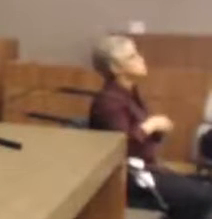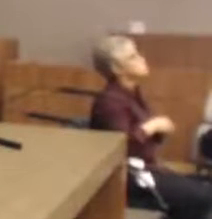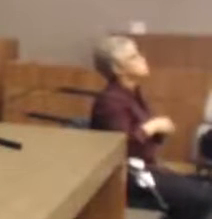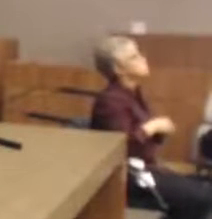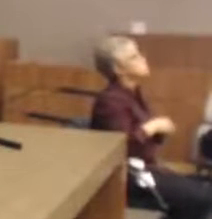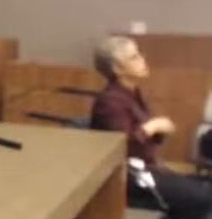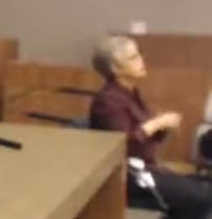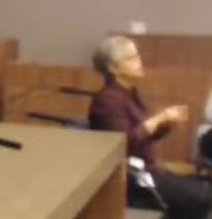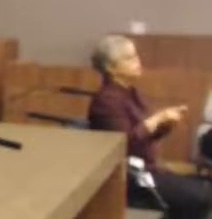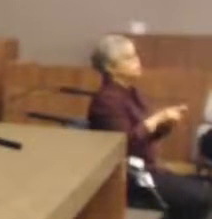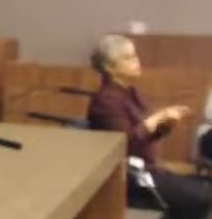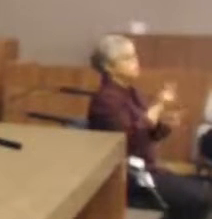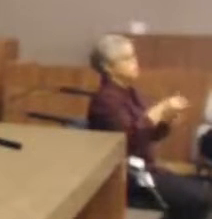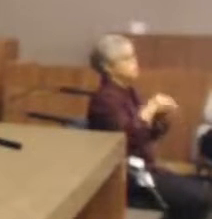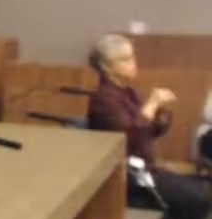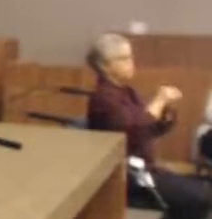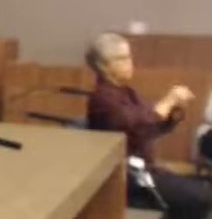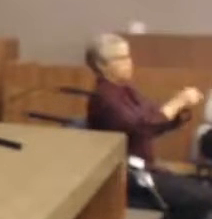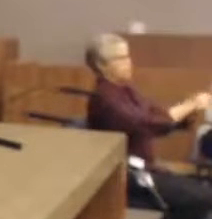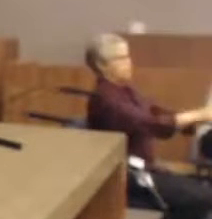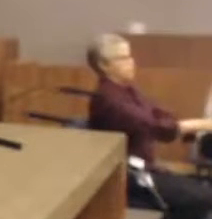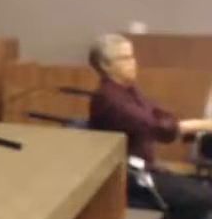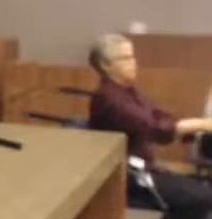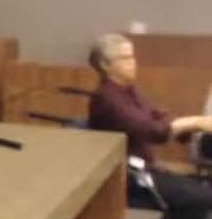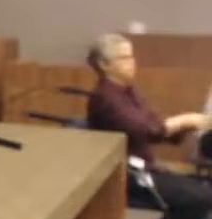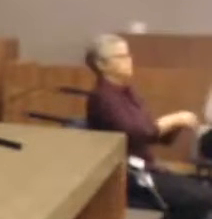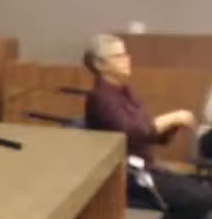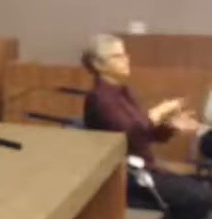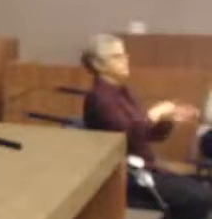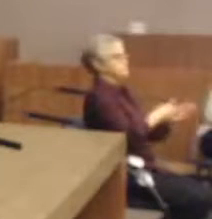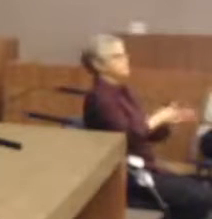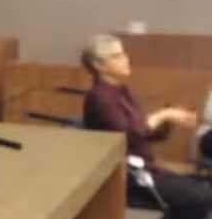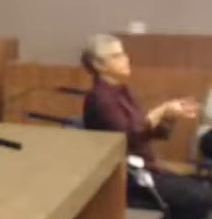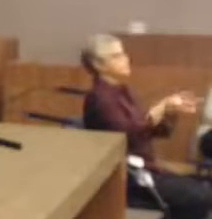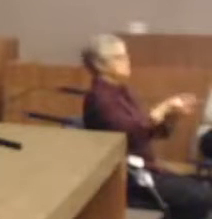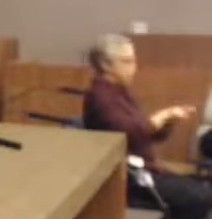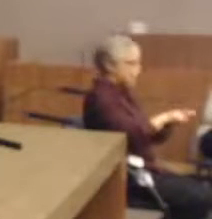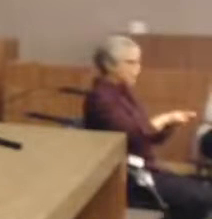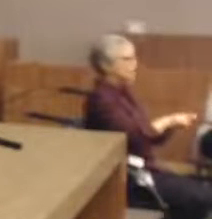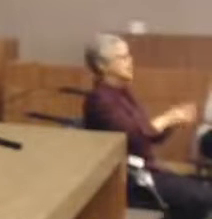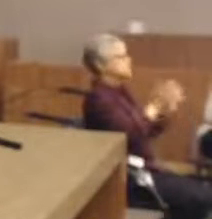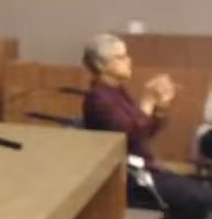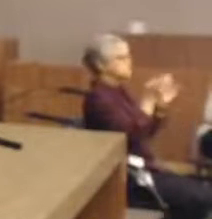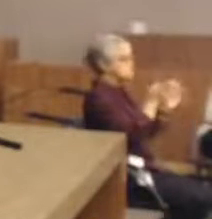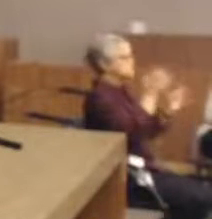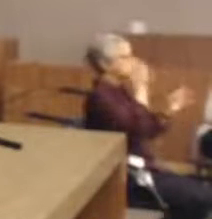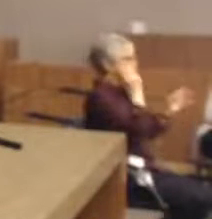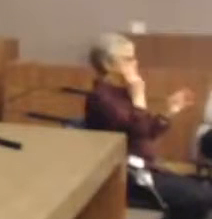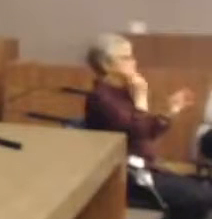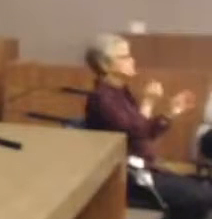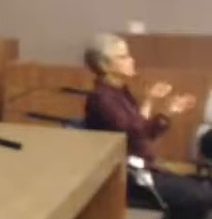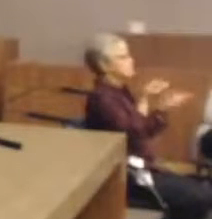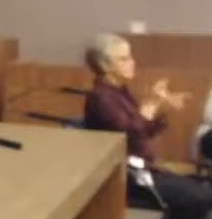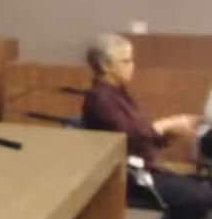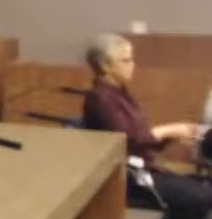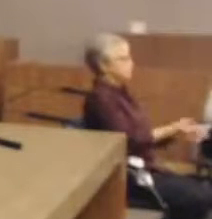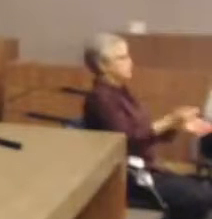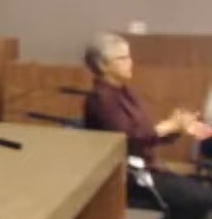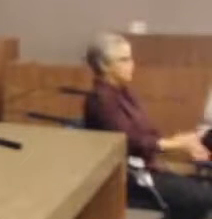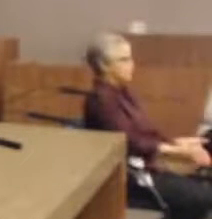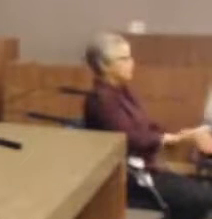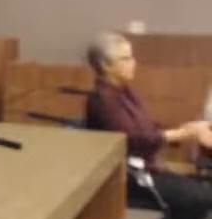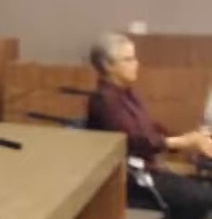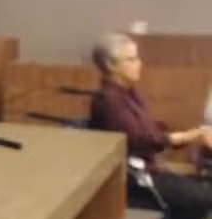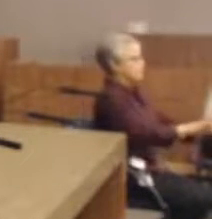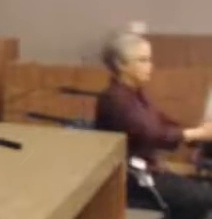chronic means that either the same trauma is happening over and over again. Child abuse is a sad but good example of something